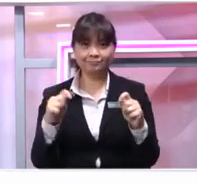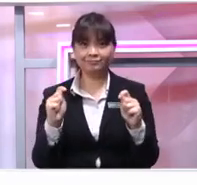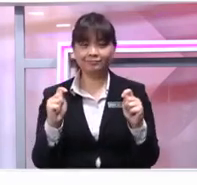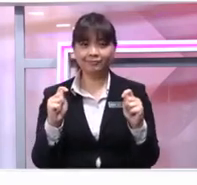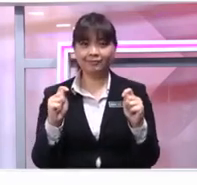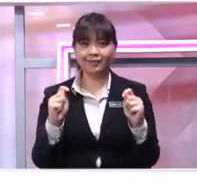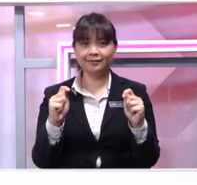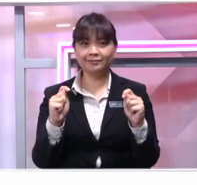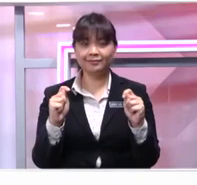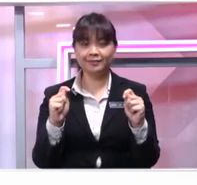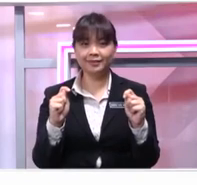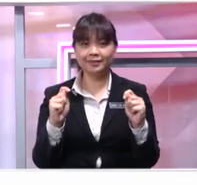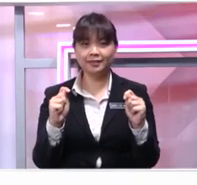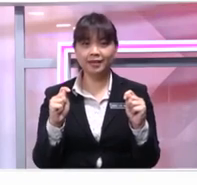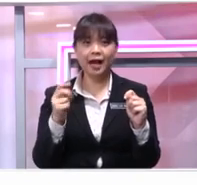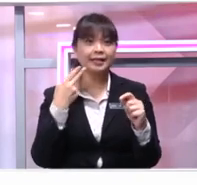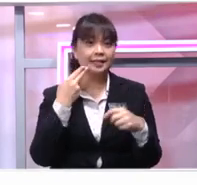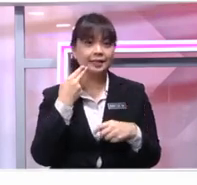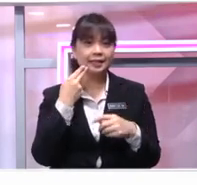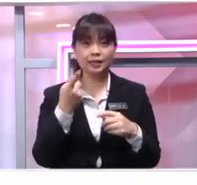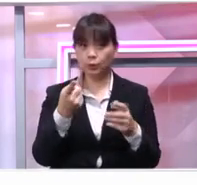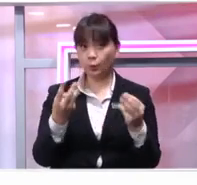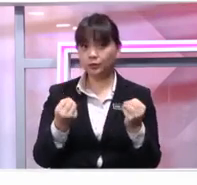Hanis, you want to try again?